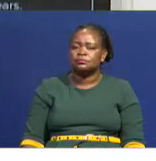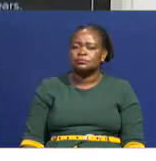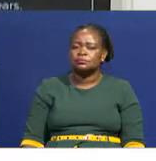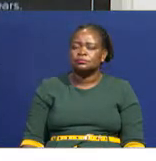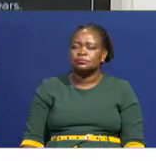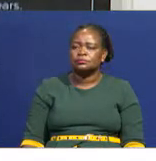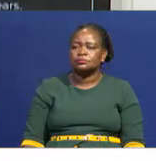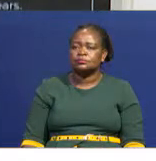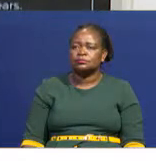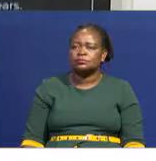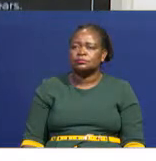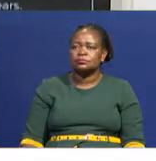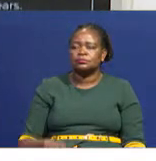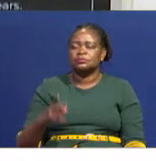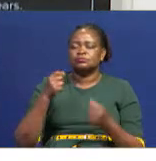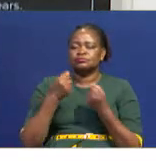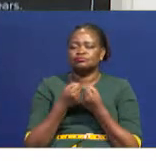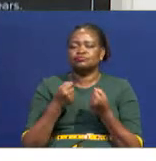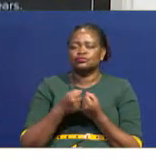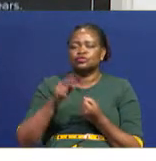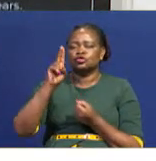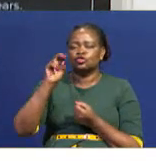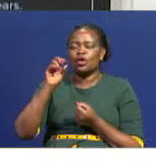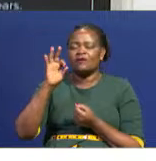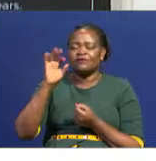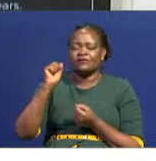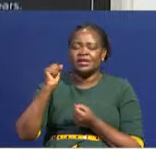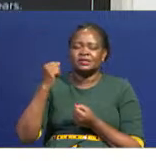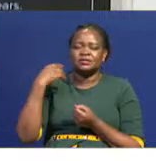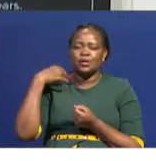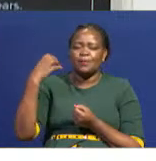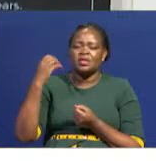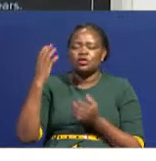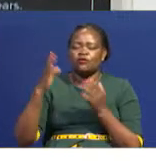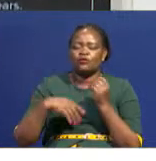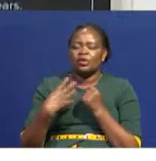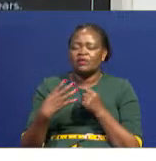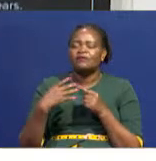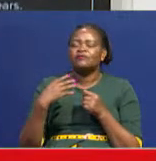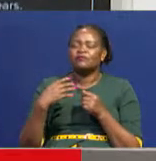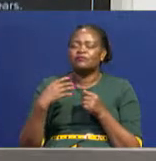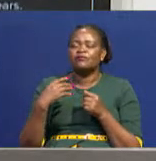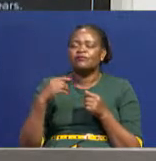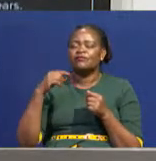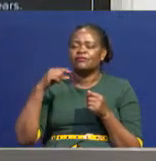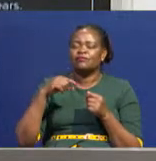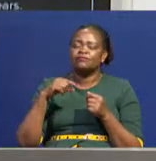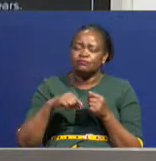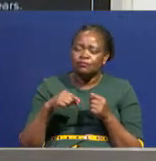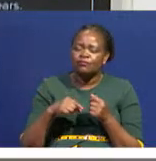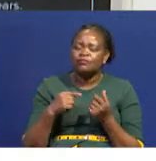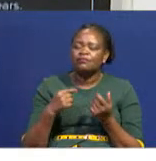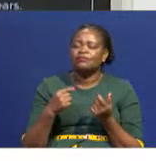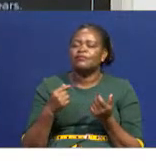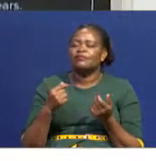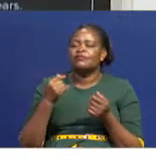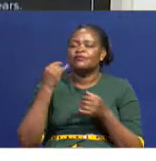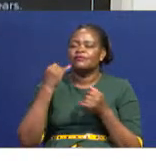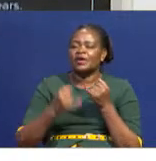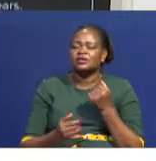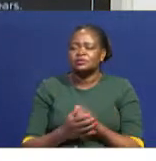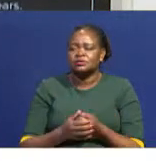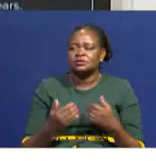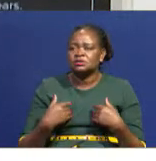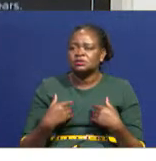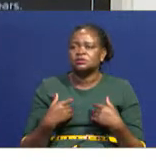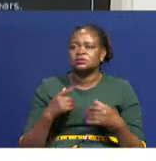Further afield, the second leg of the UEFA Champions League quarterfinals gets underway tonight with Borussia Dortmund looking to make amends after